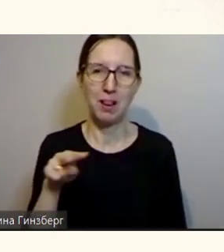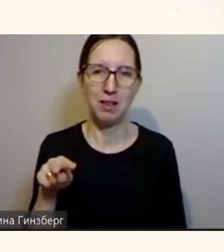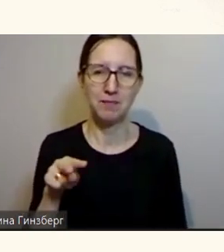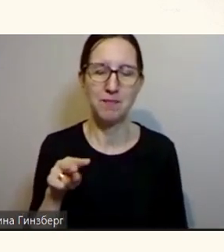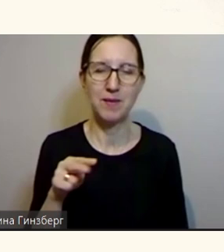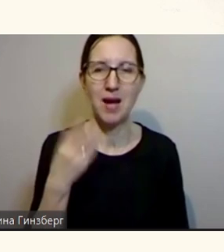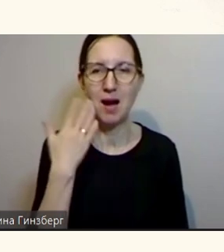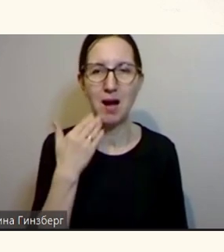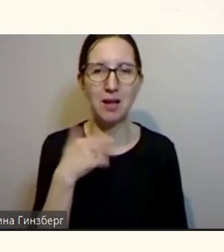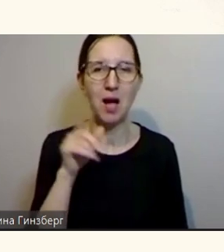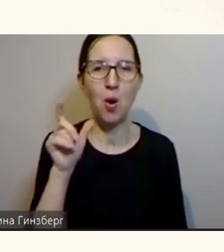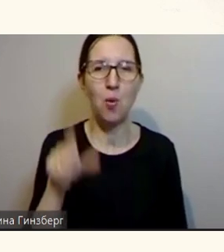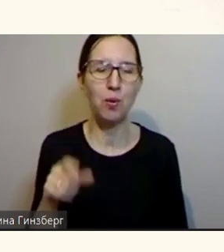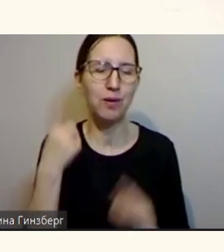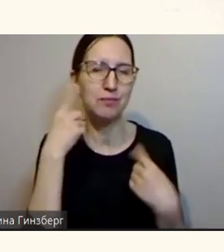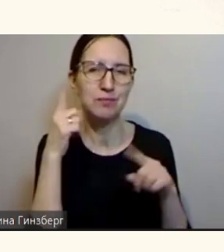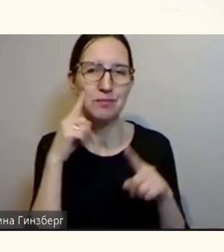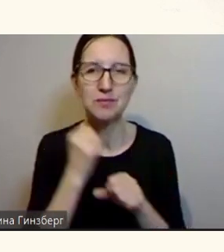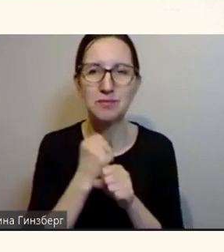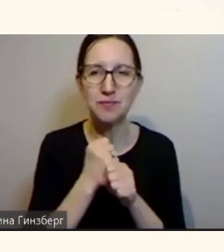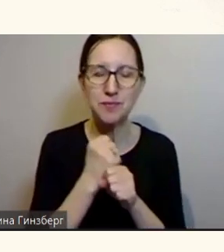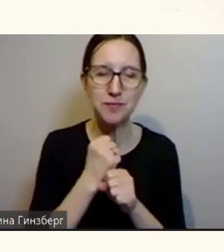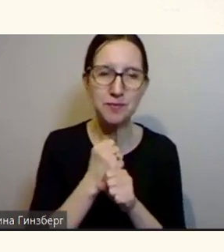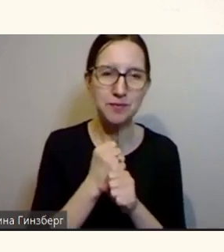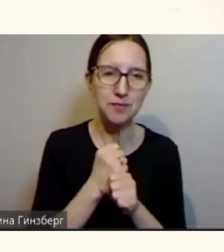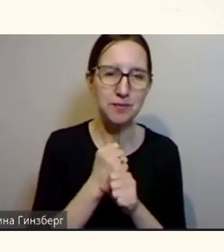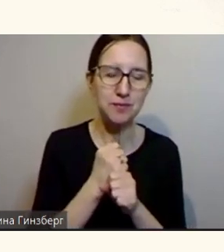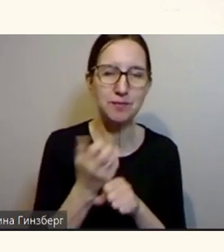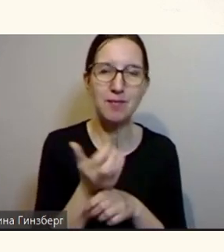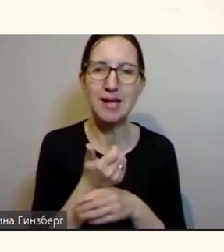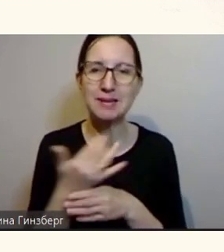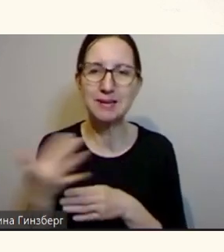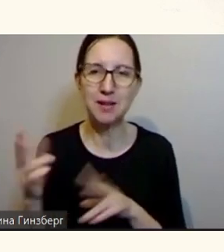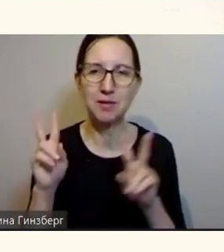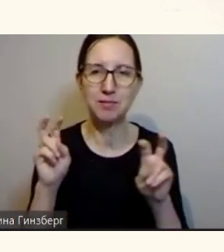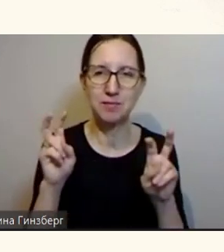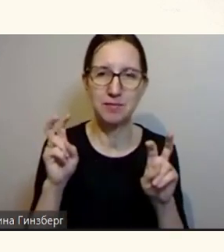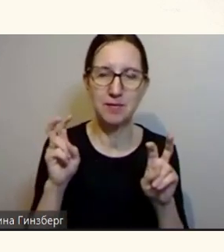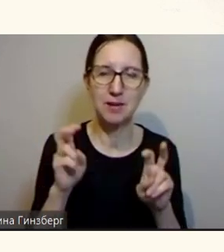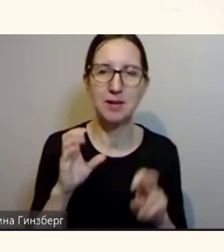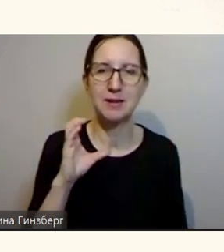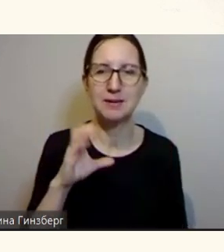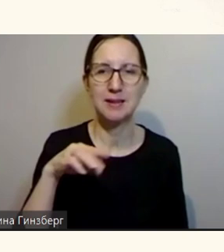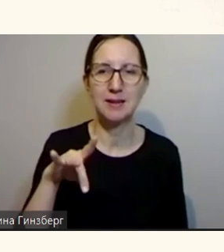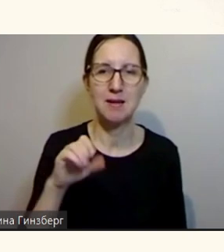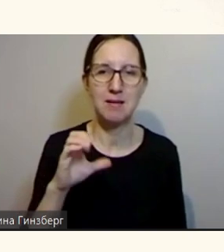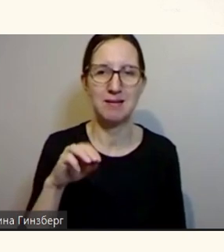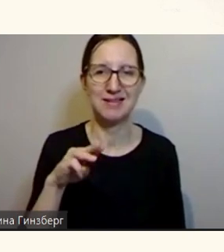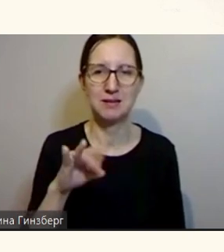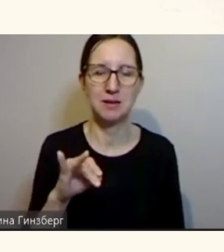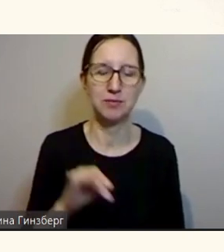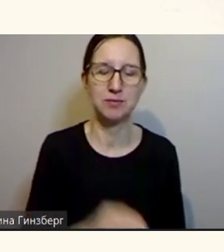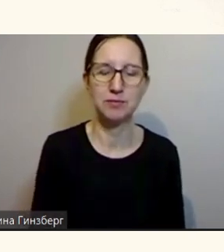emotions. There are some examples of that in the exhibition.